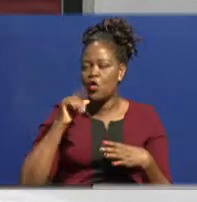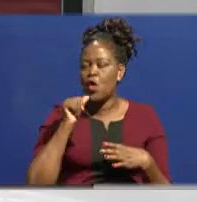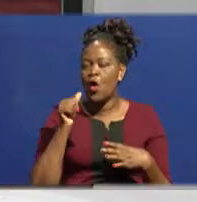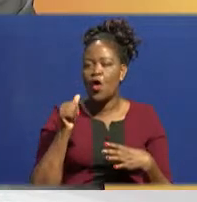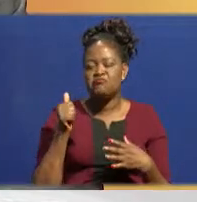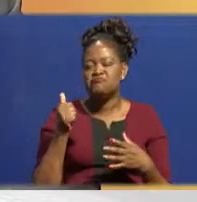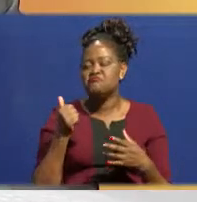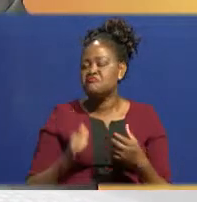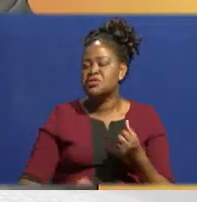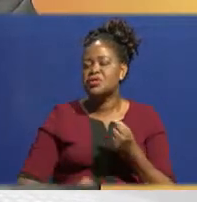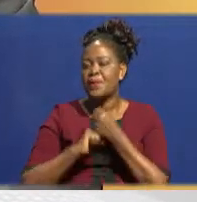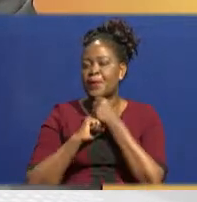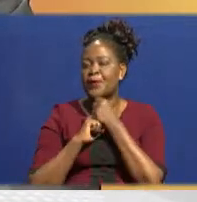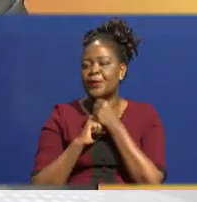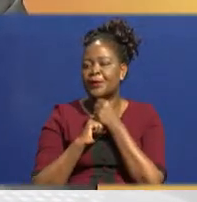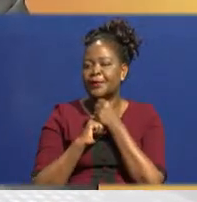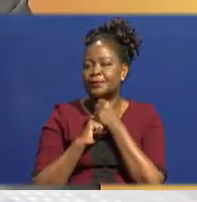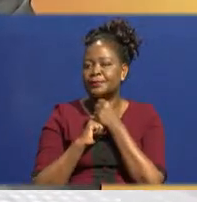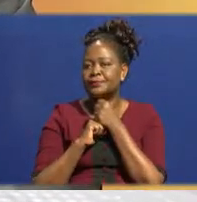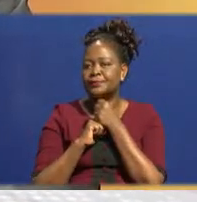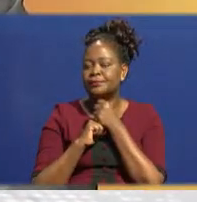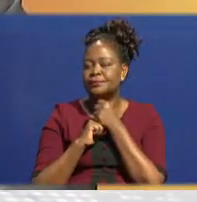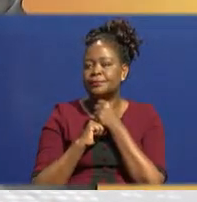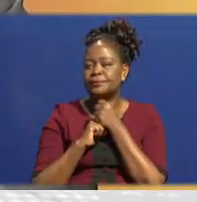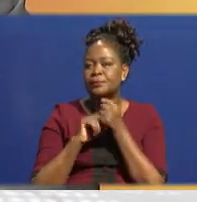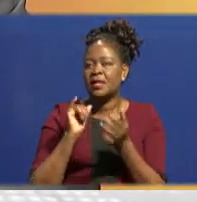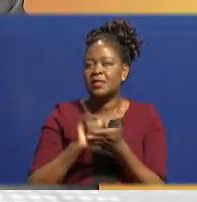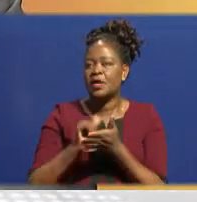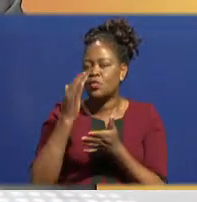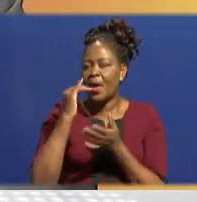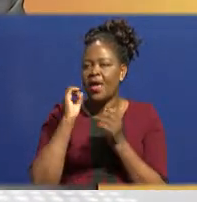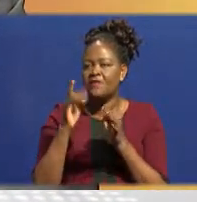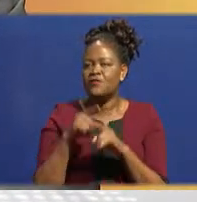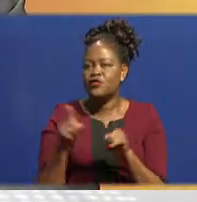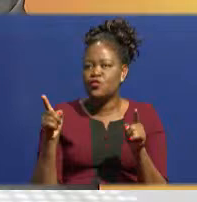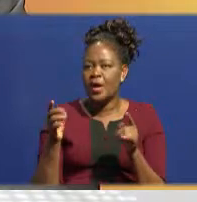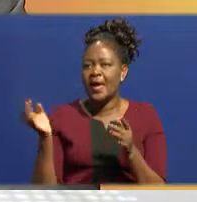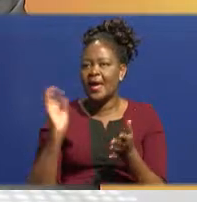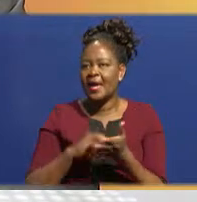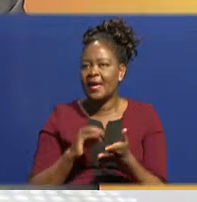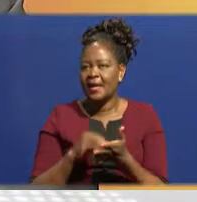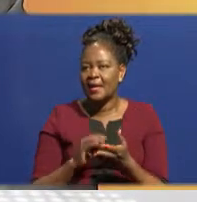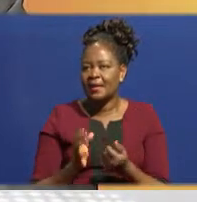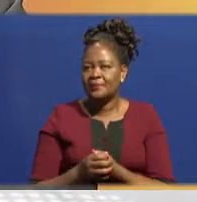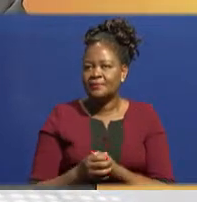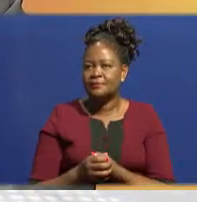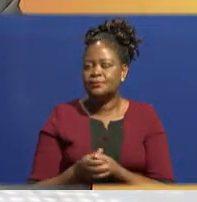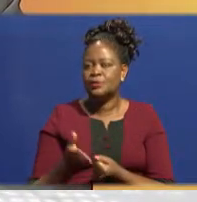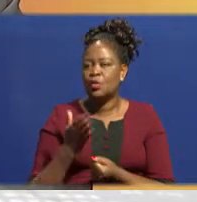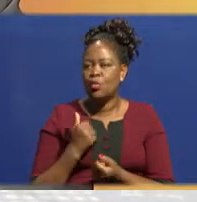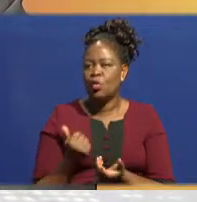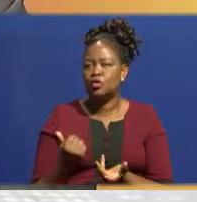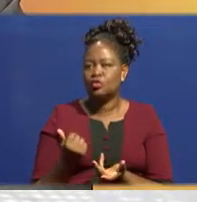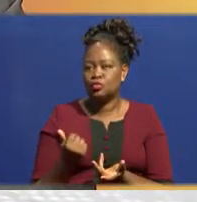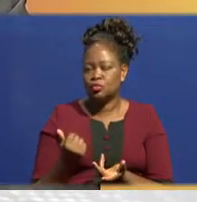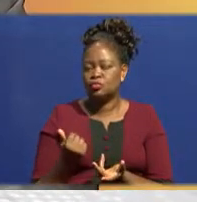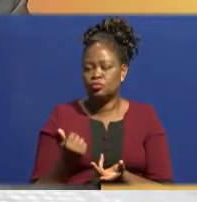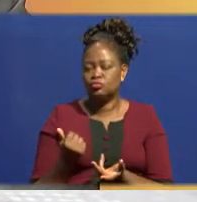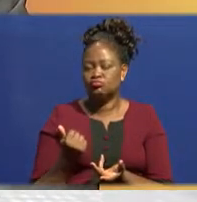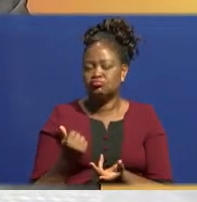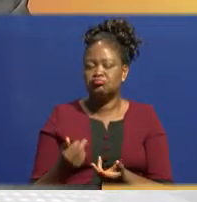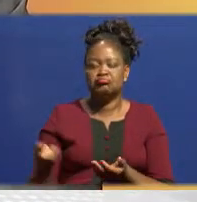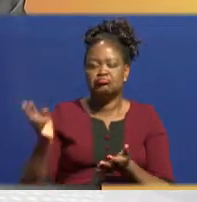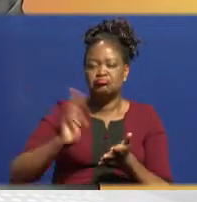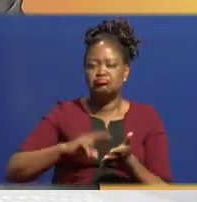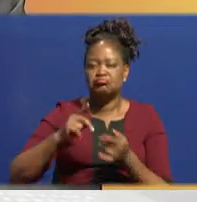in full support. Mm-hmm. And that's why if you again want to redo this process